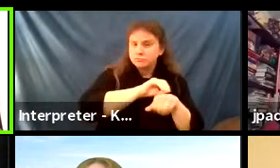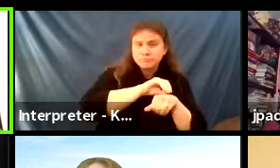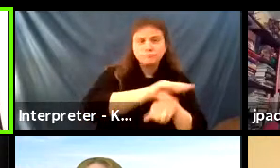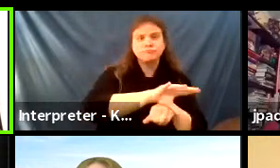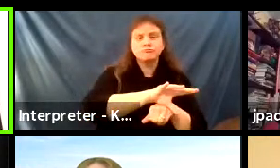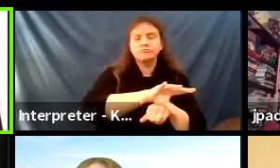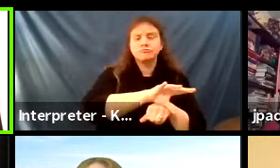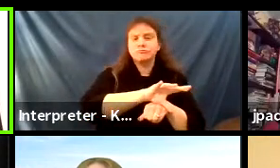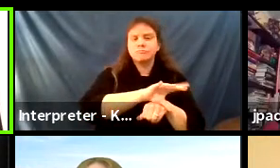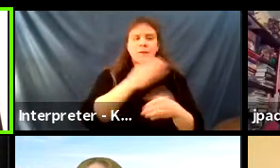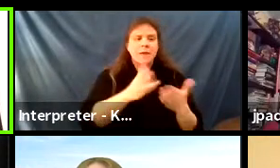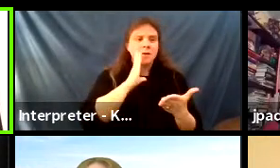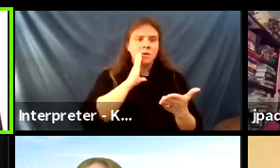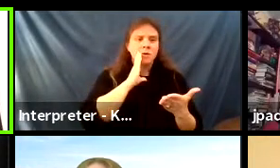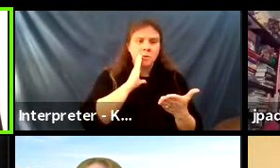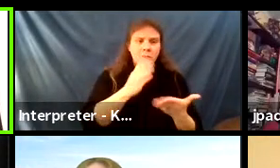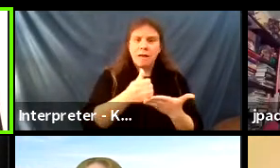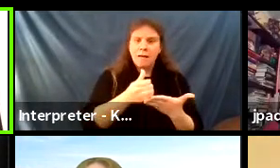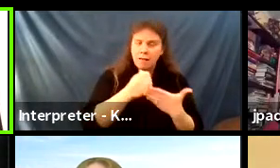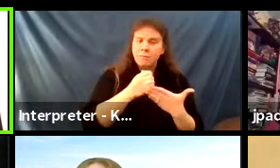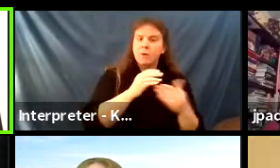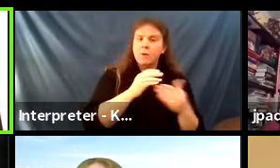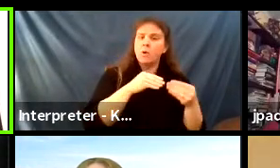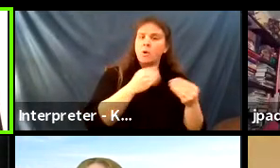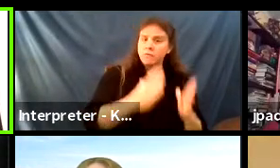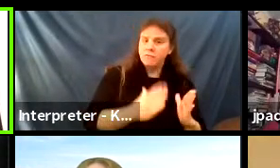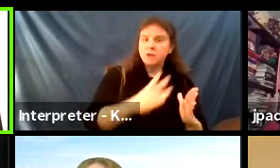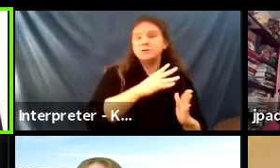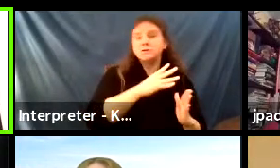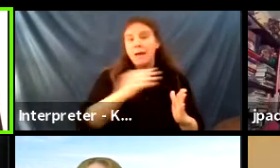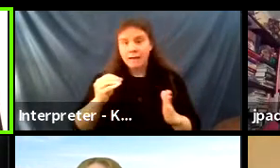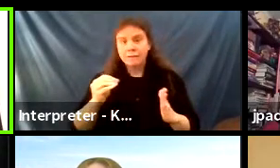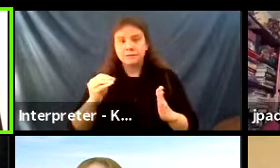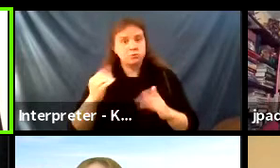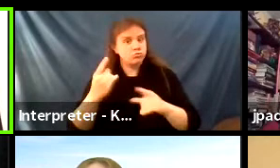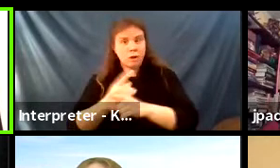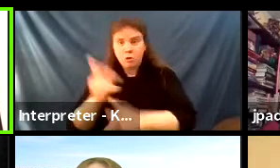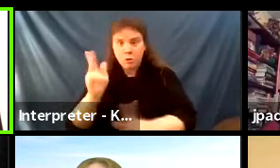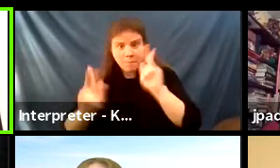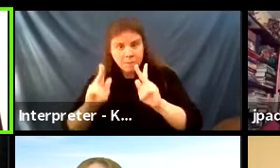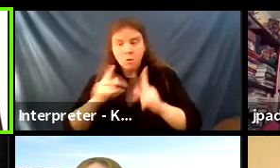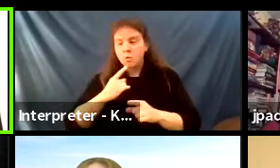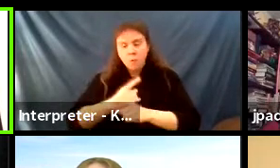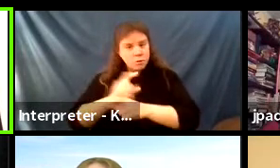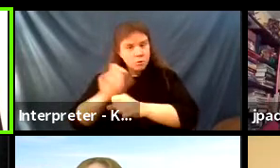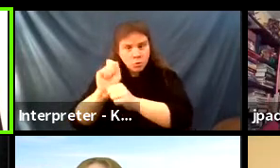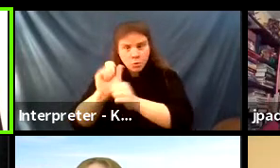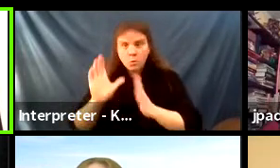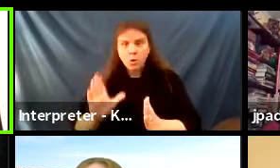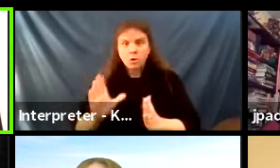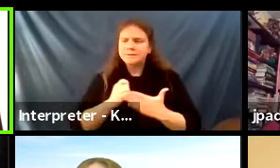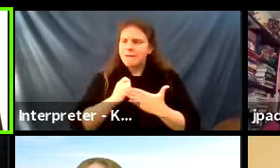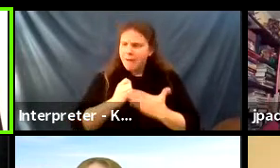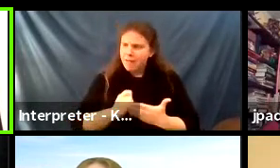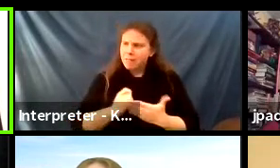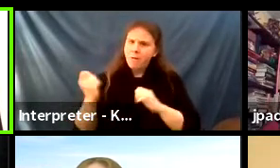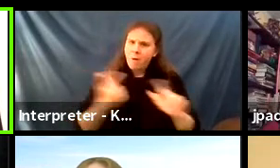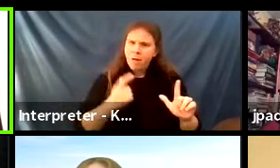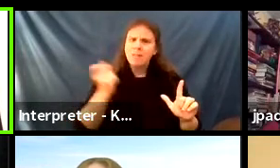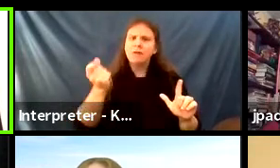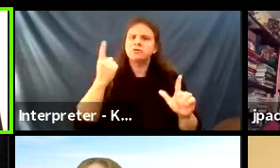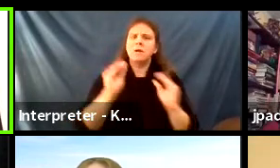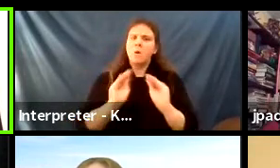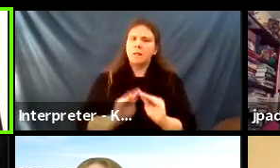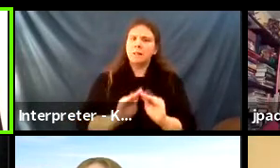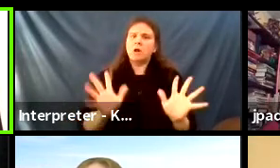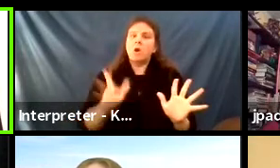give providers and the public and the workers clarity as to come in first, and